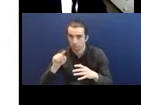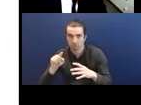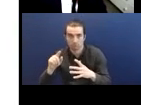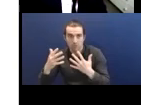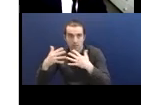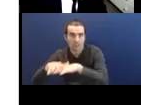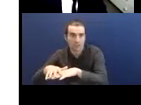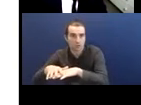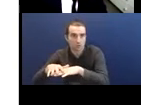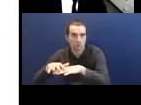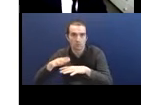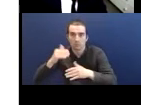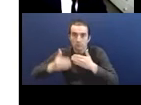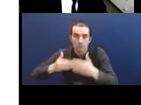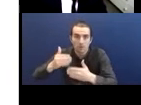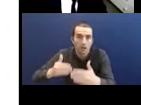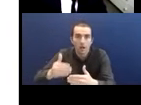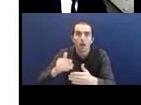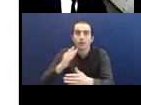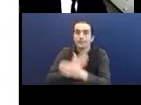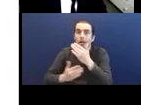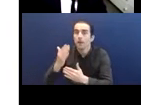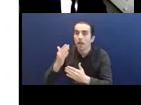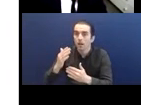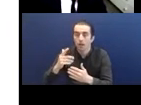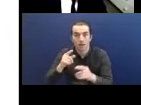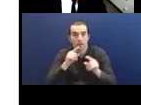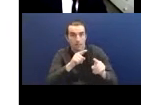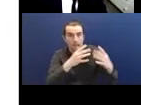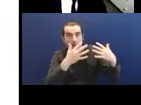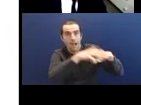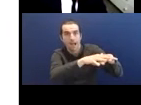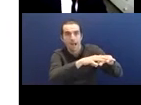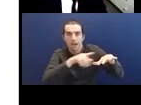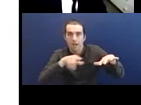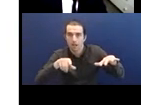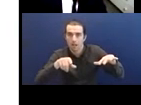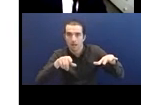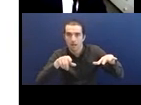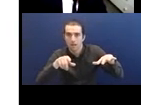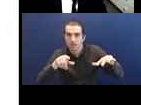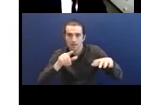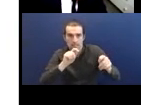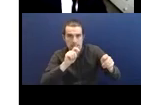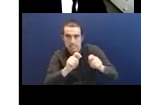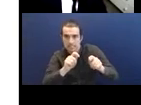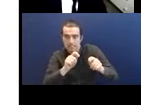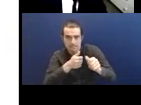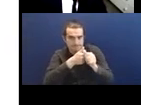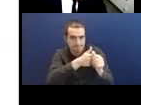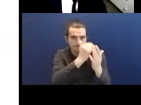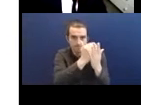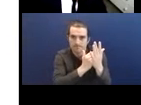content, teaching, approaches, structures, strategies to overcome barriers with a vision of serving